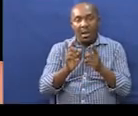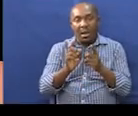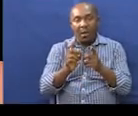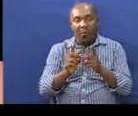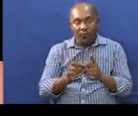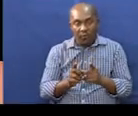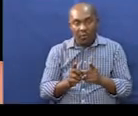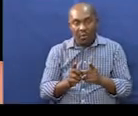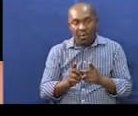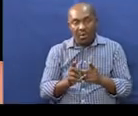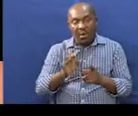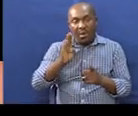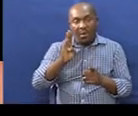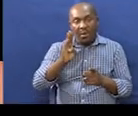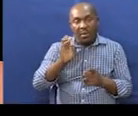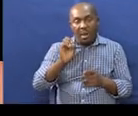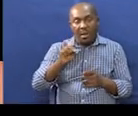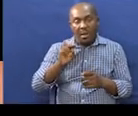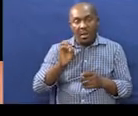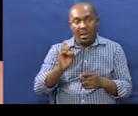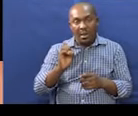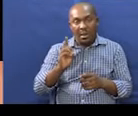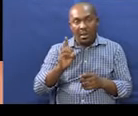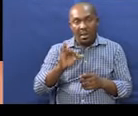this. The mixture